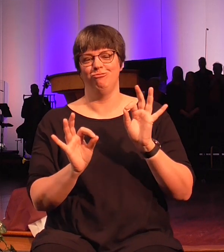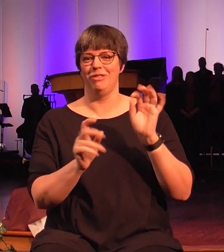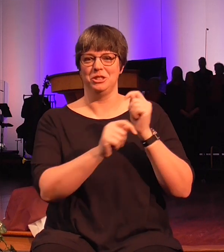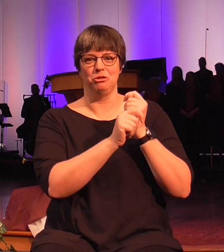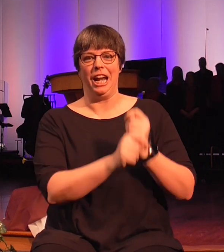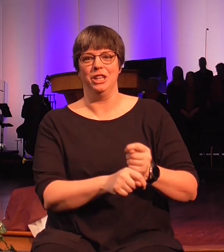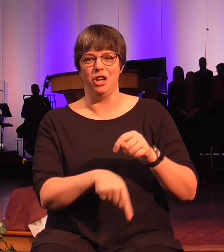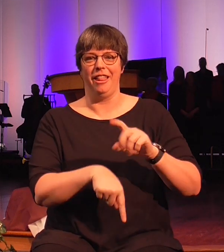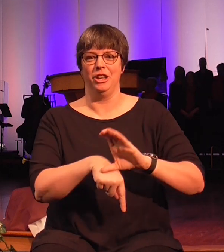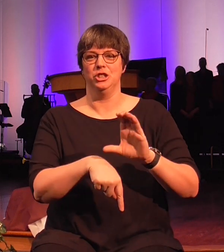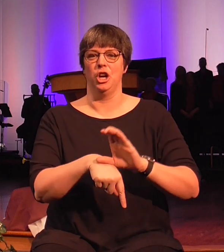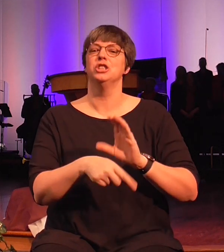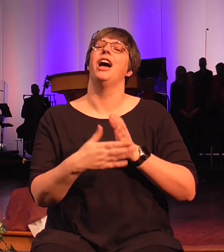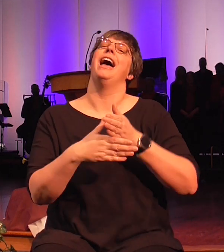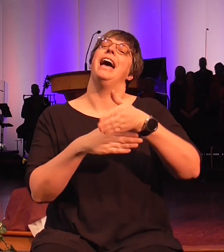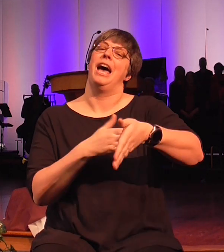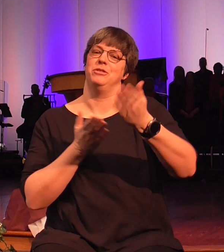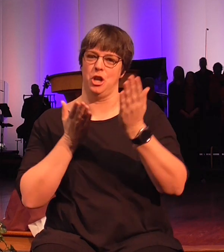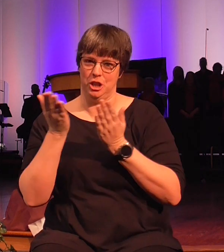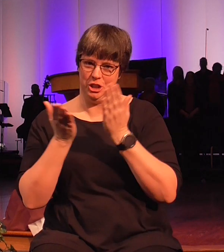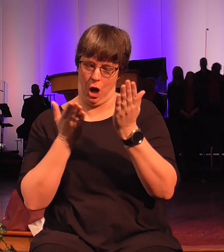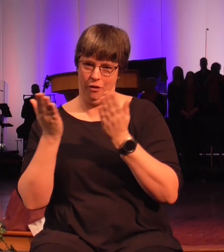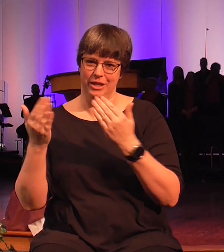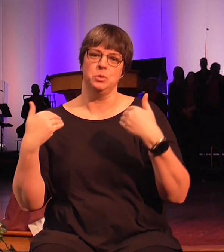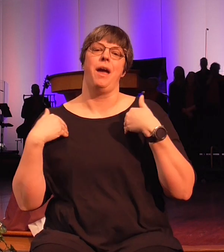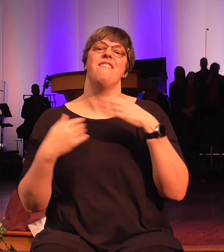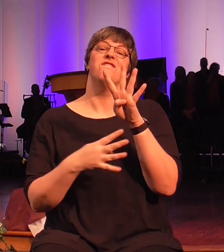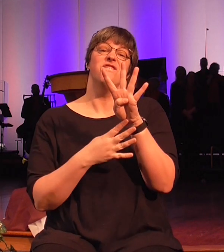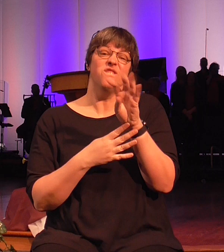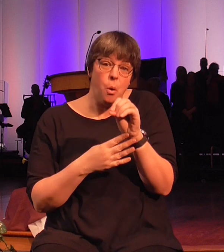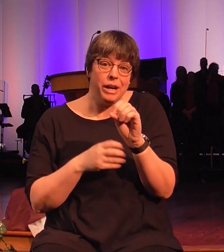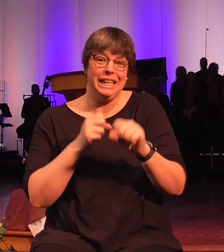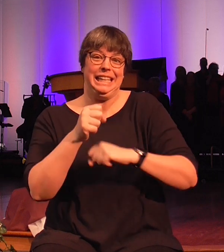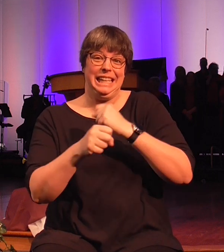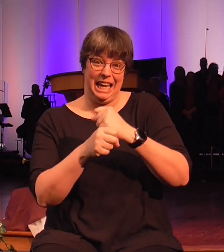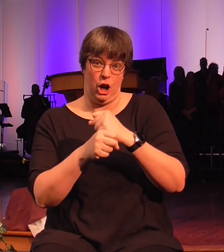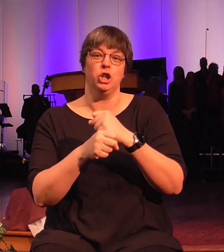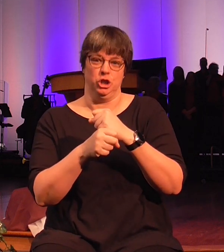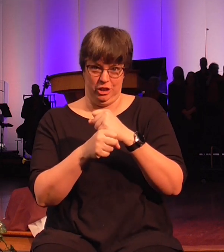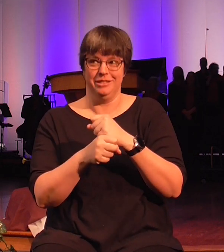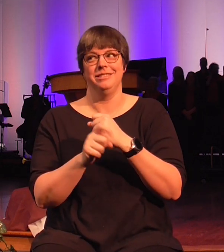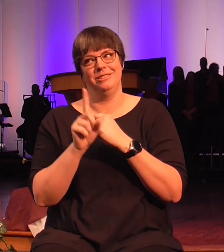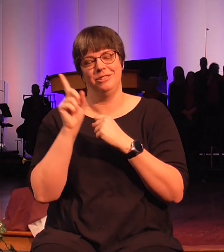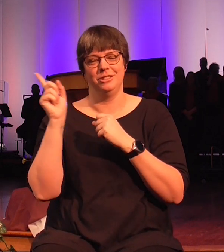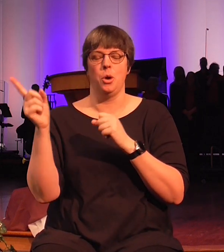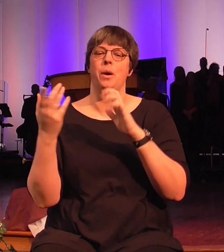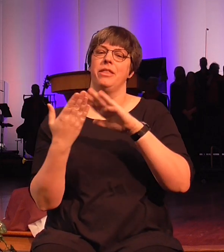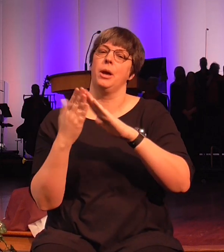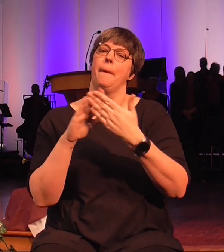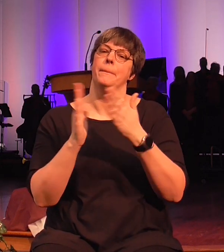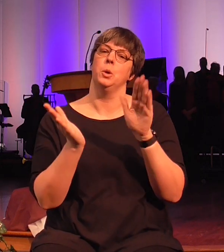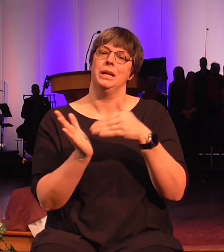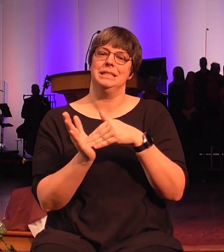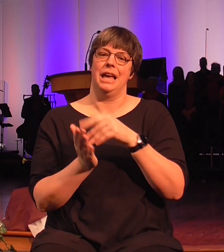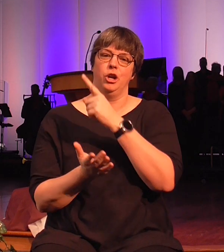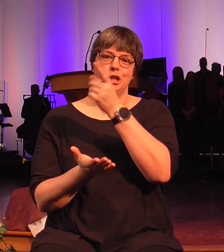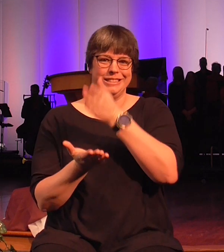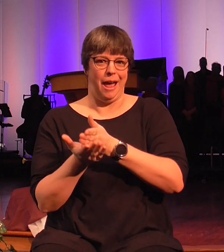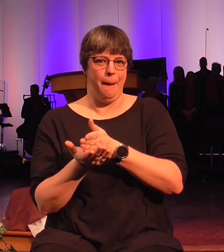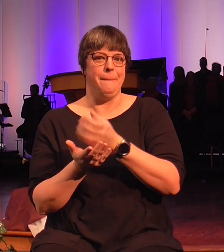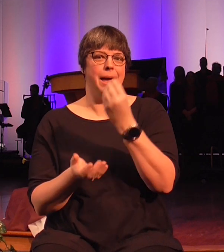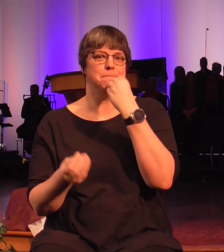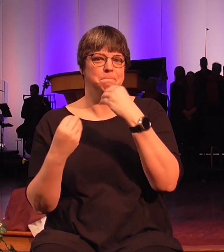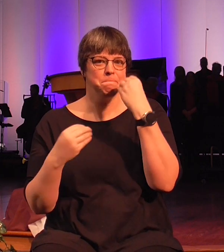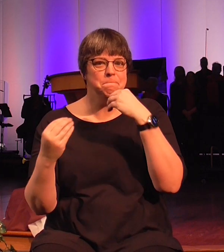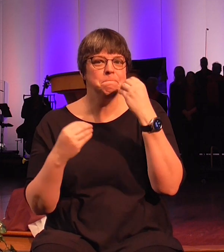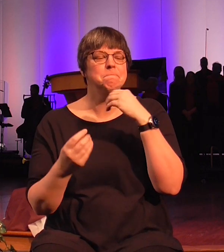church. So after this service here, we're celebrating 40 years of the foundation over in the community center. So stop over and have